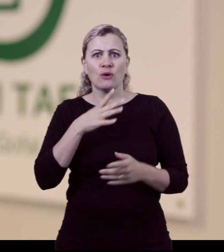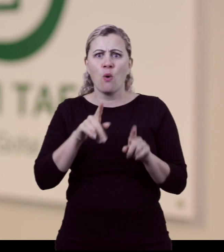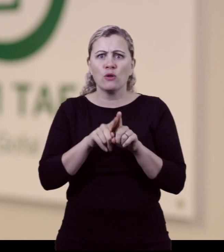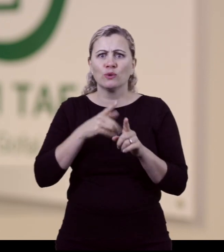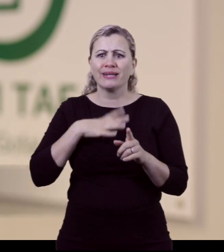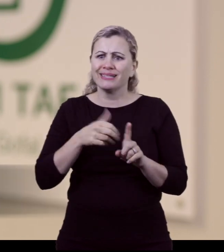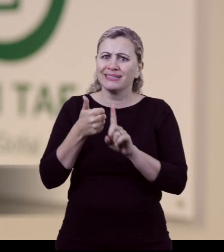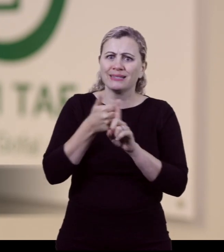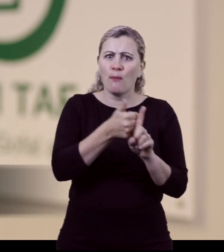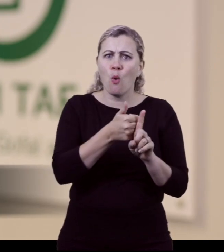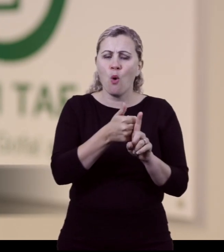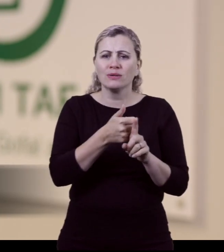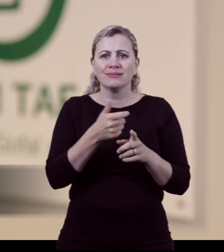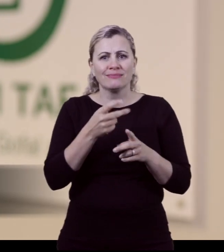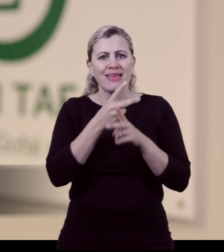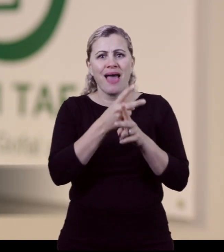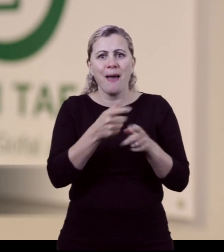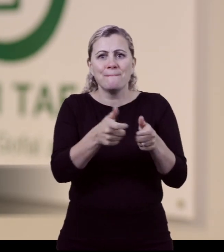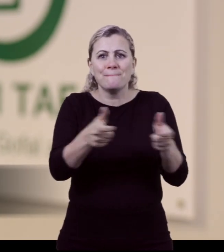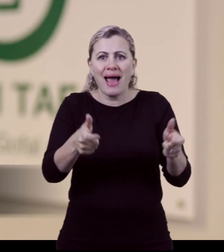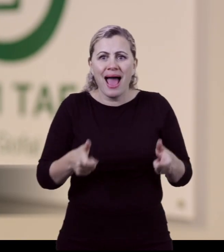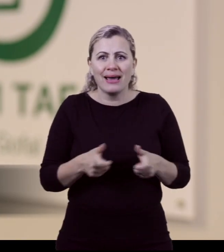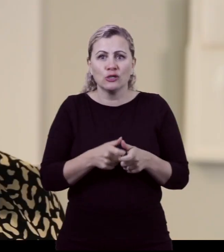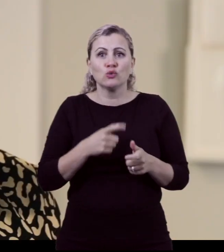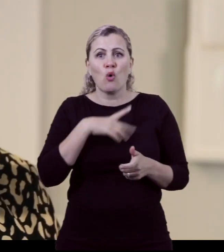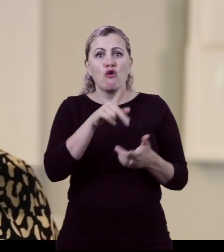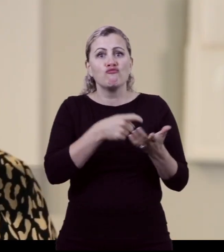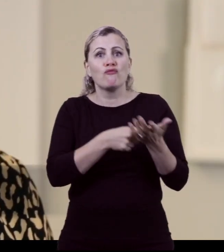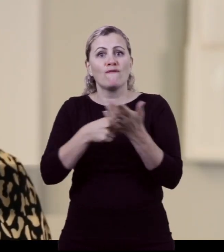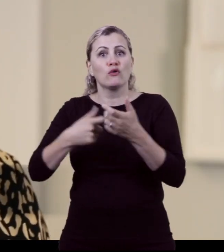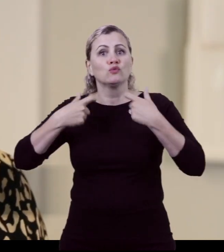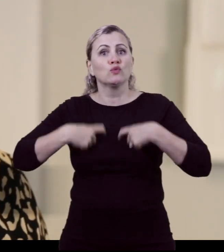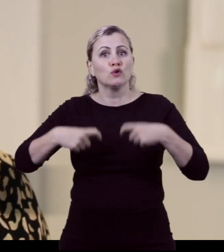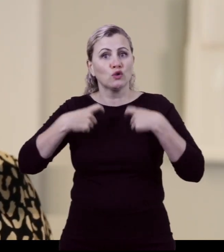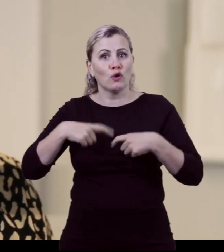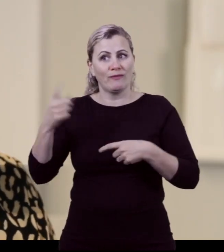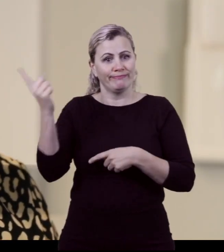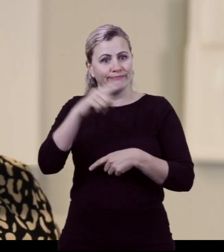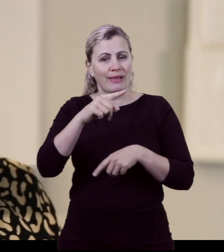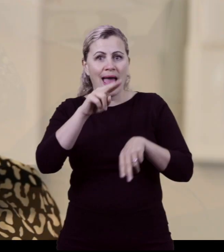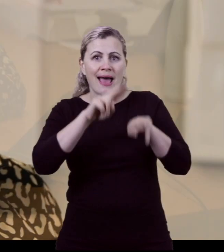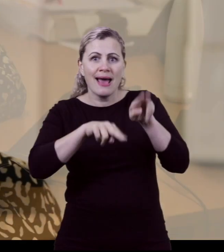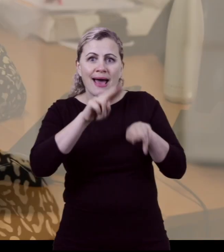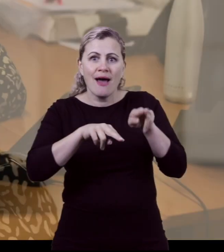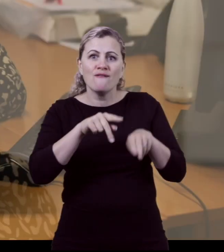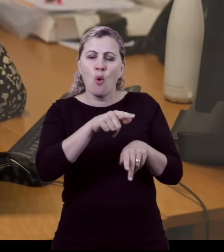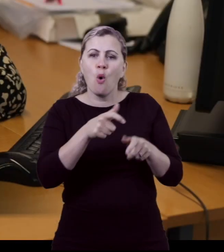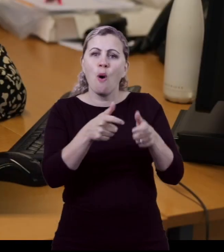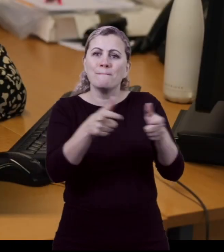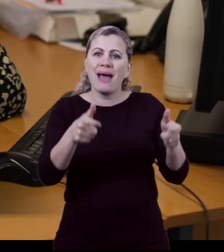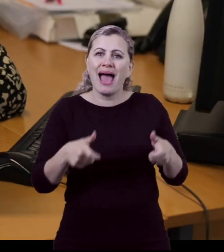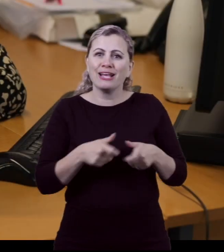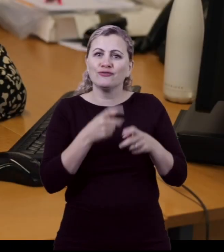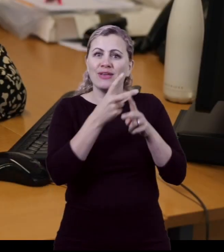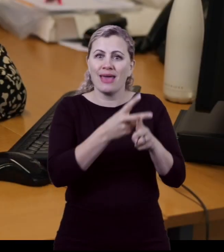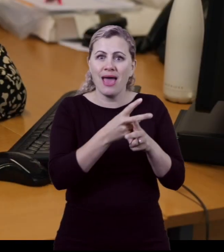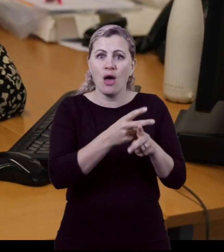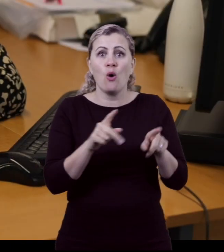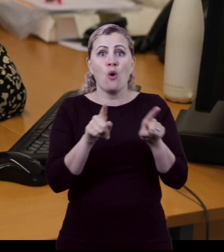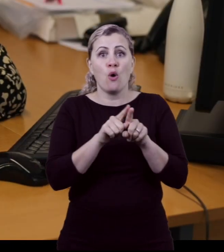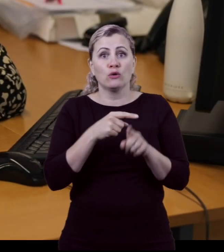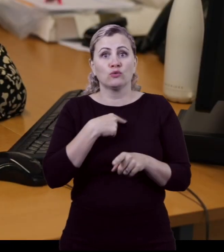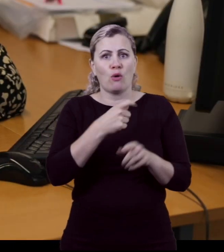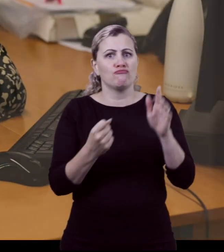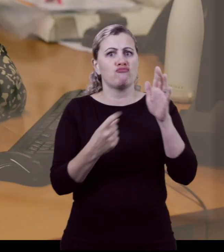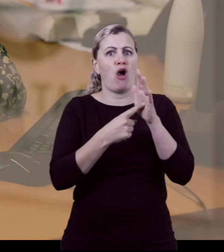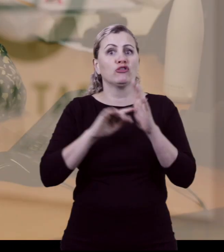I'm the Dementia Casework Officer for Cwmtaff Care and Repair. I've supported the client's son in completing a grant form to